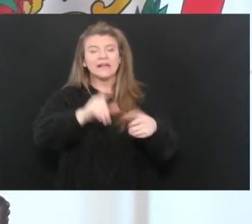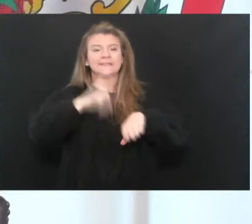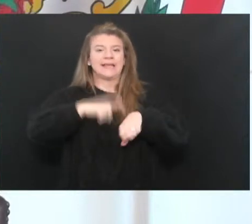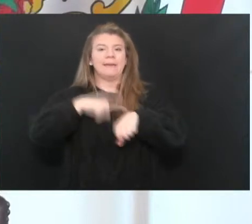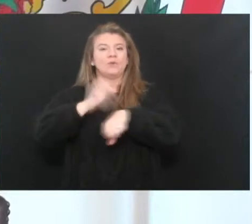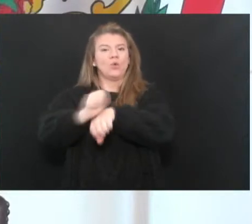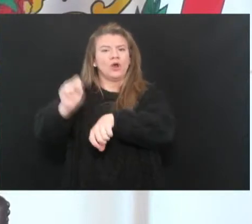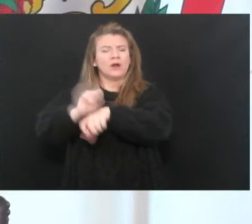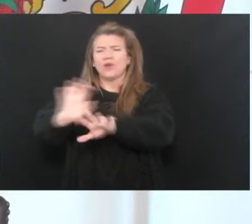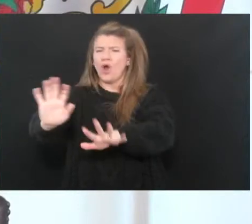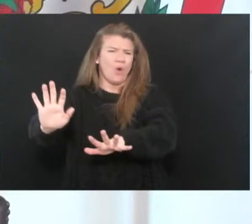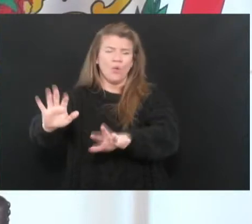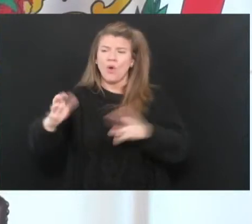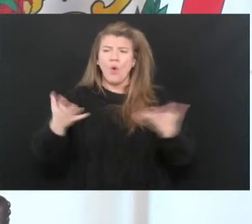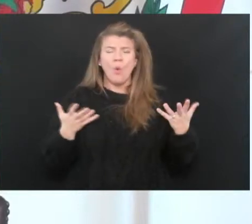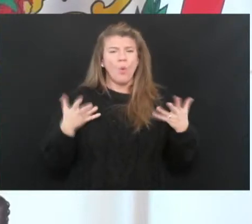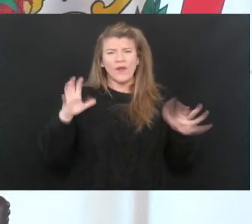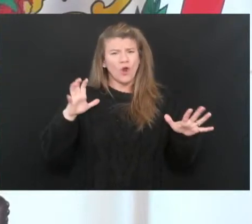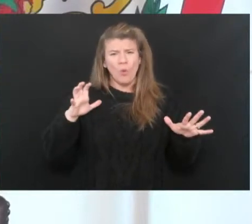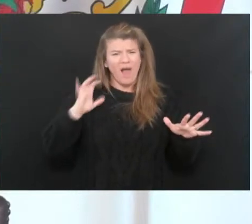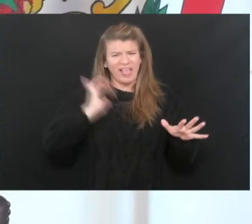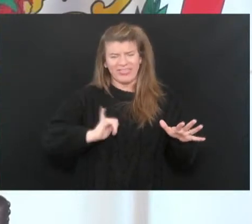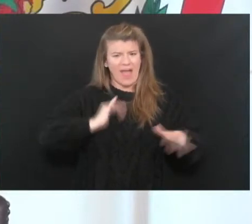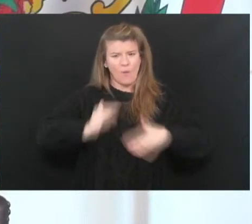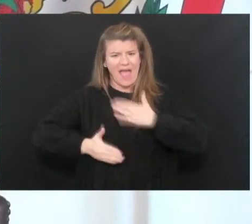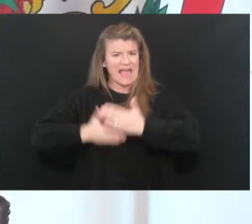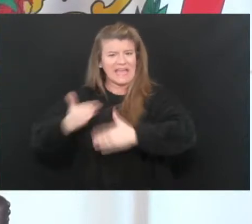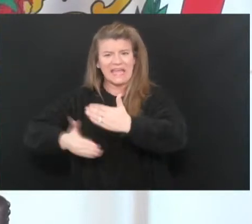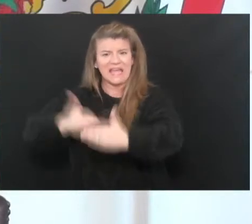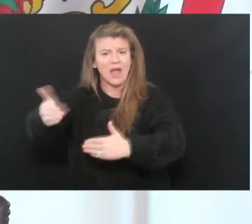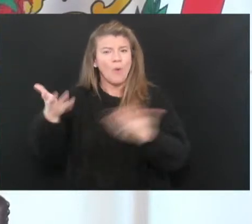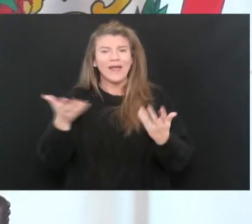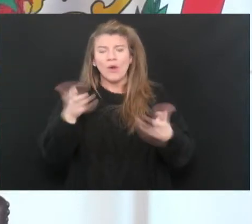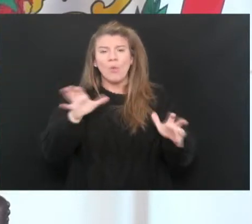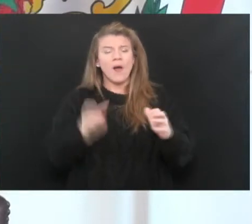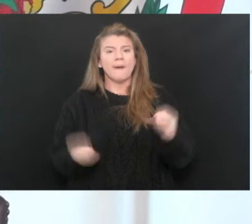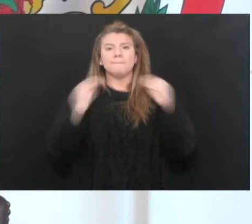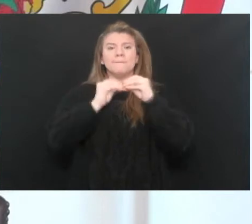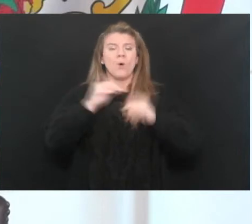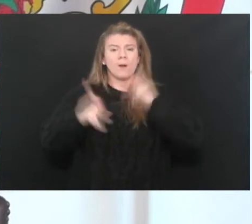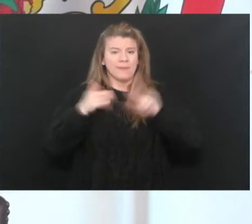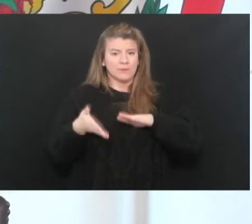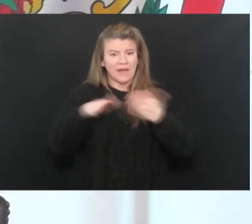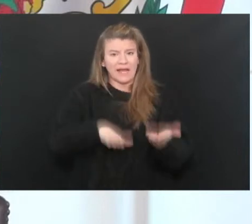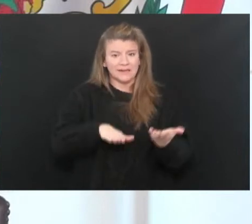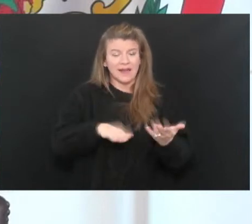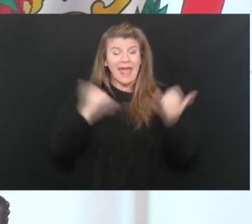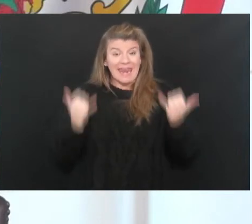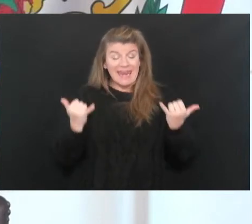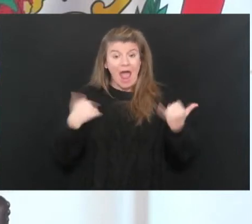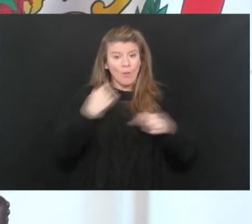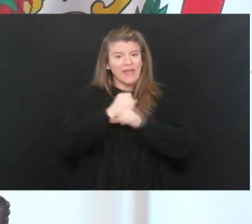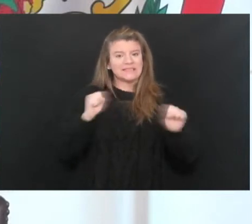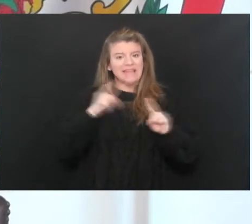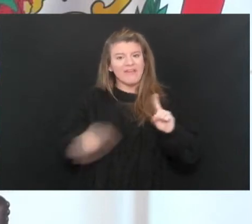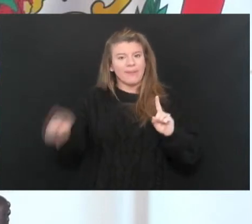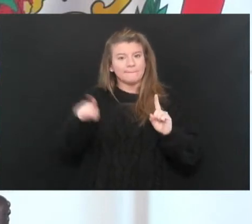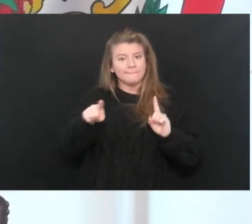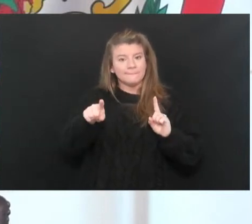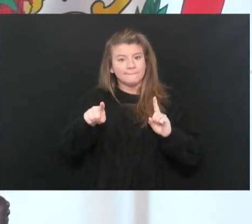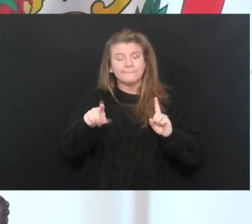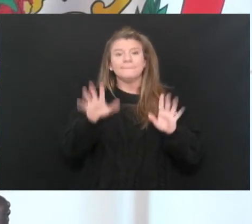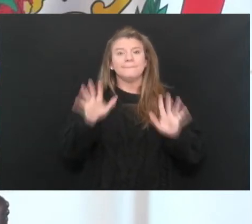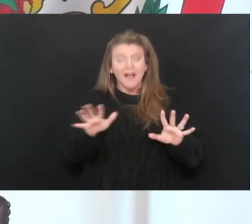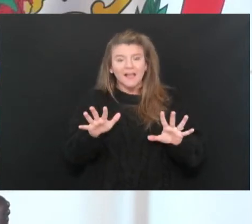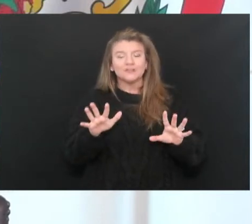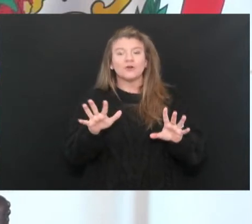Absolutely, we can't let a bunch more West Virginians die that we can prevent it. So we've got to all be in